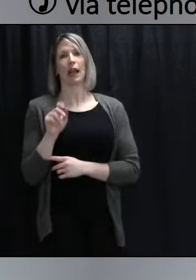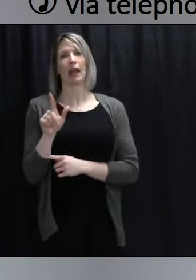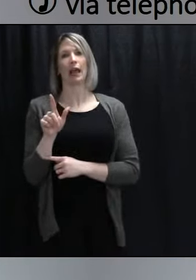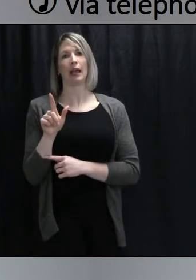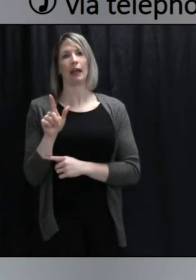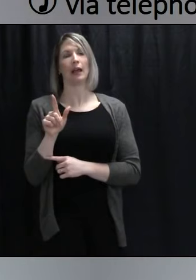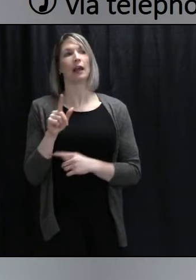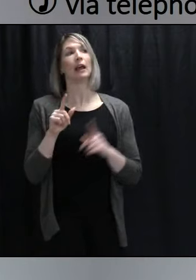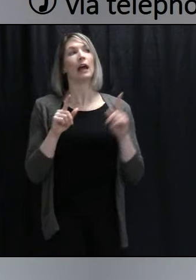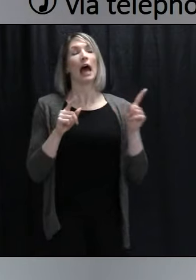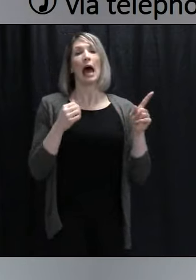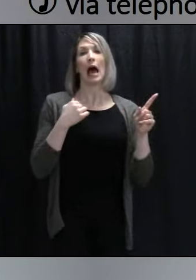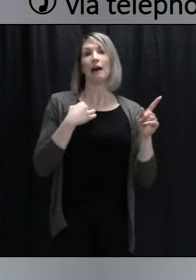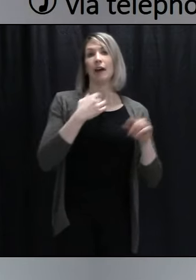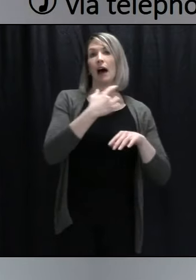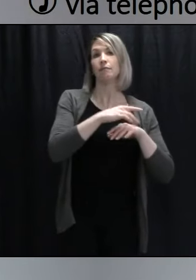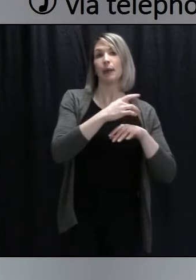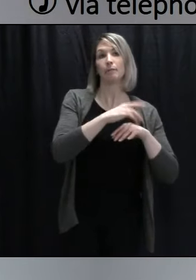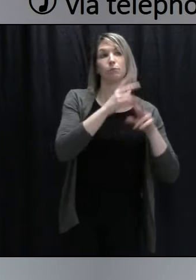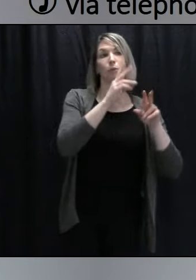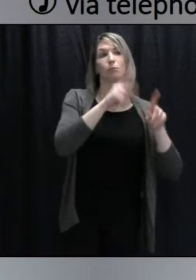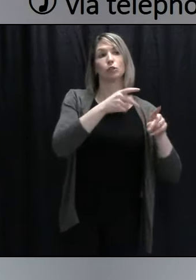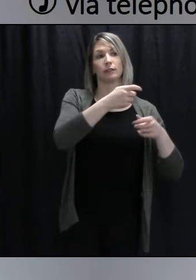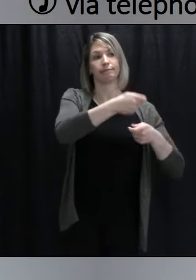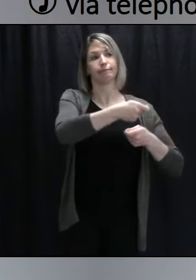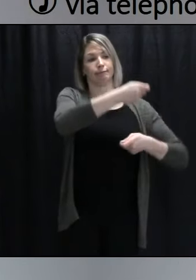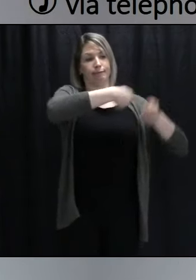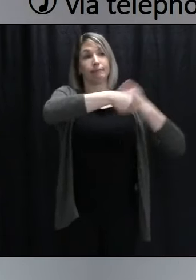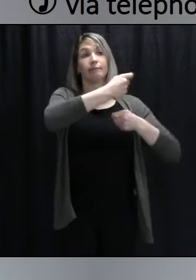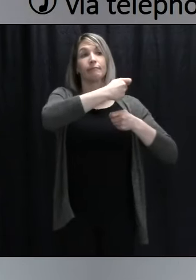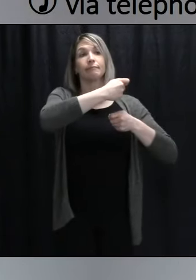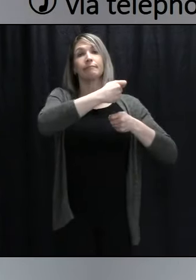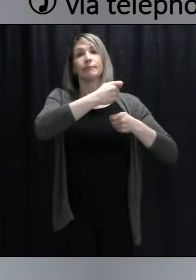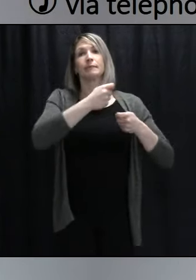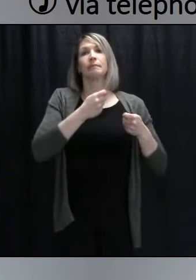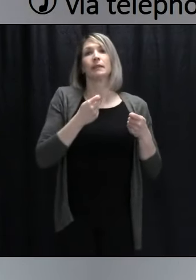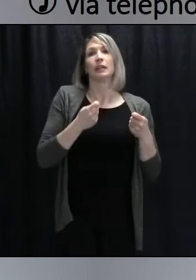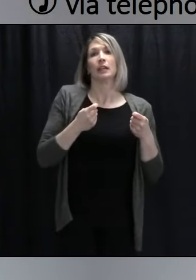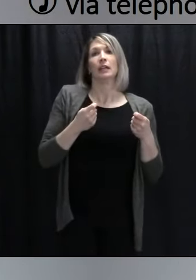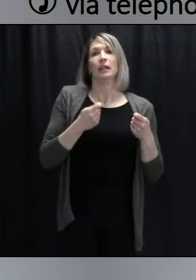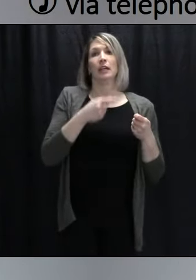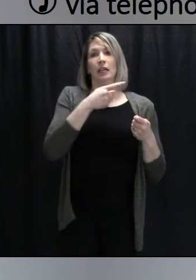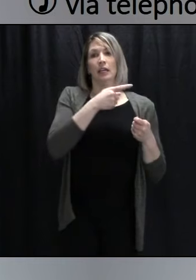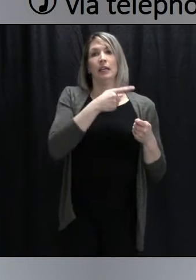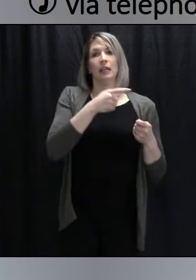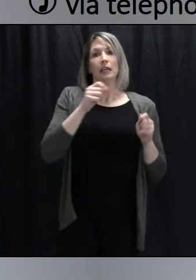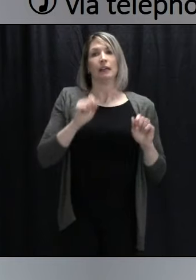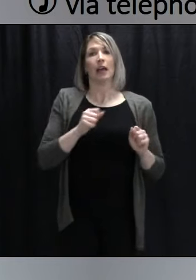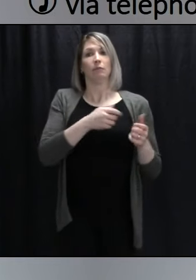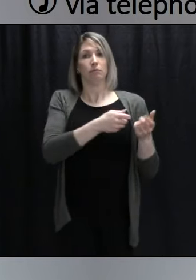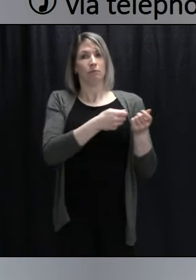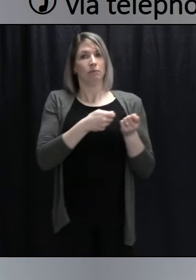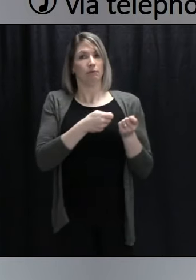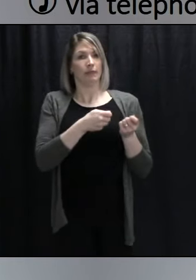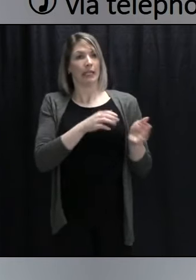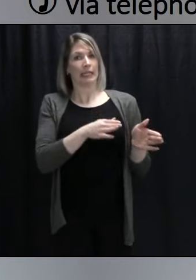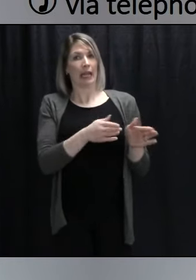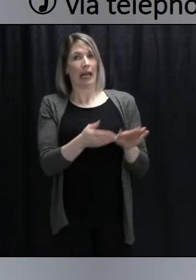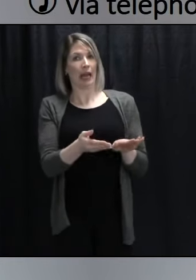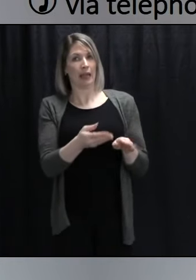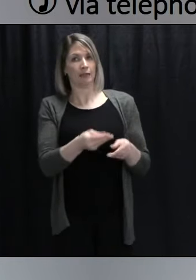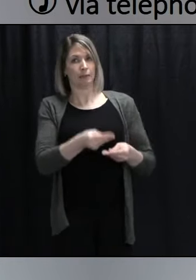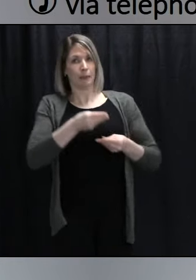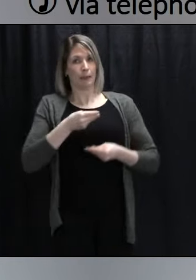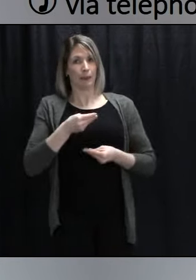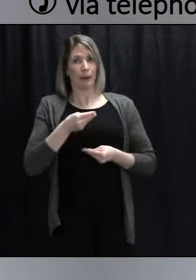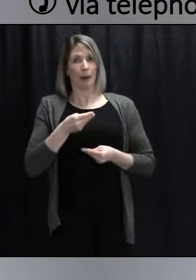the cadaver donors, a moratorium or a delay. I can certainly check on that. I'm just working on what would be a